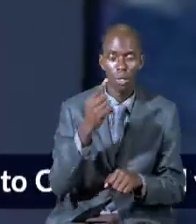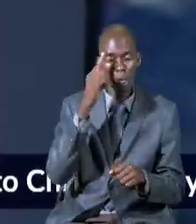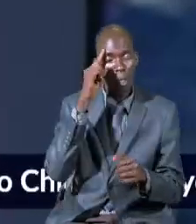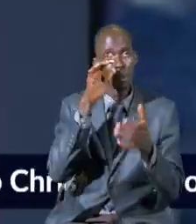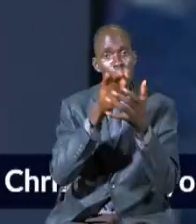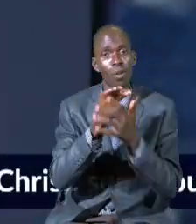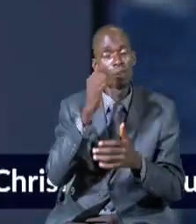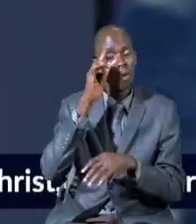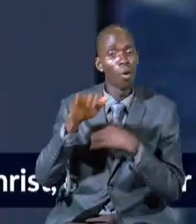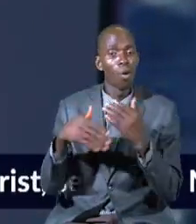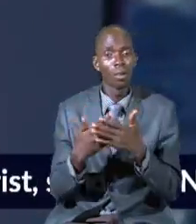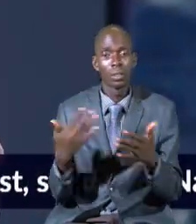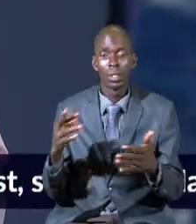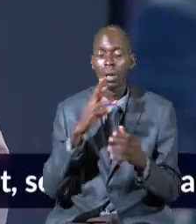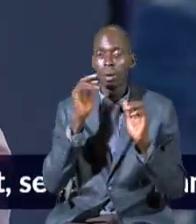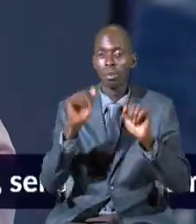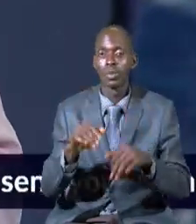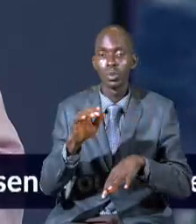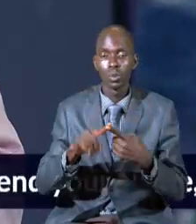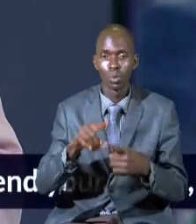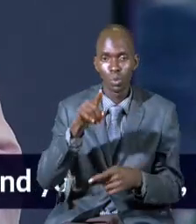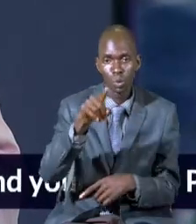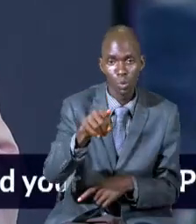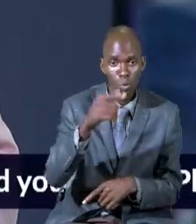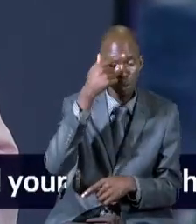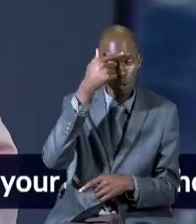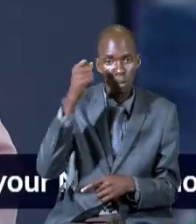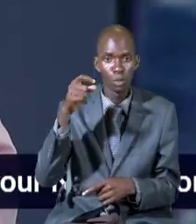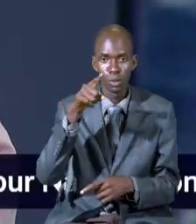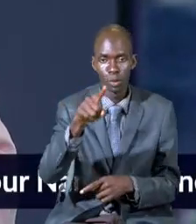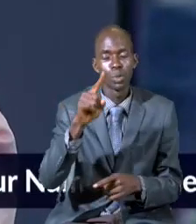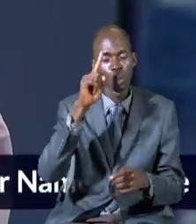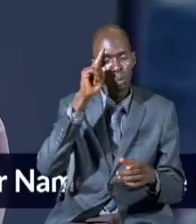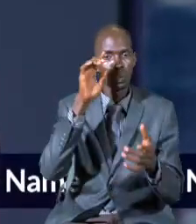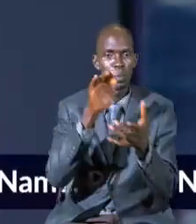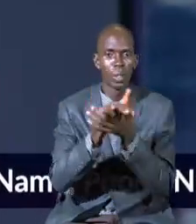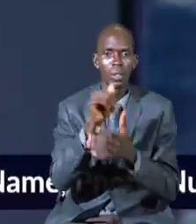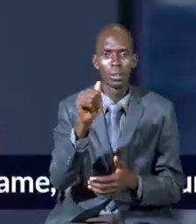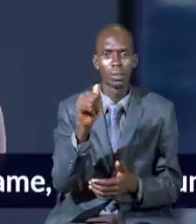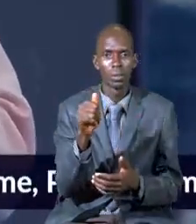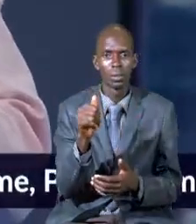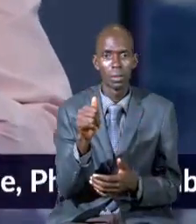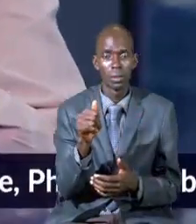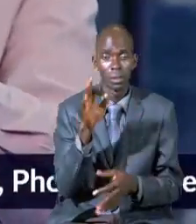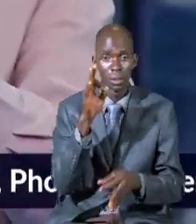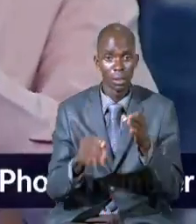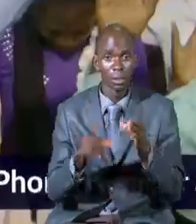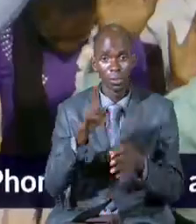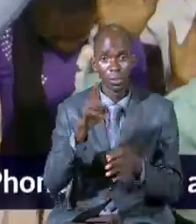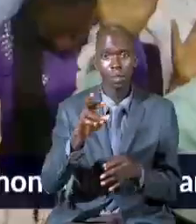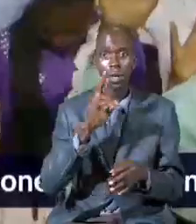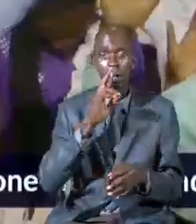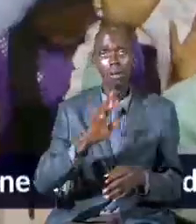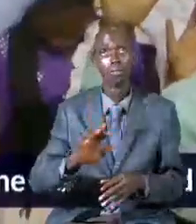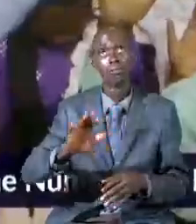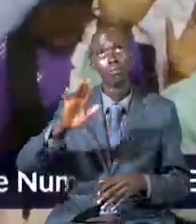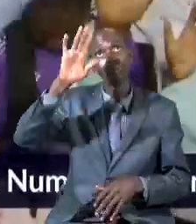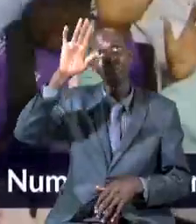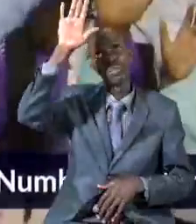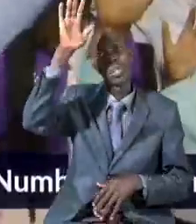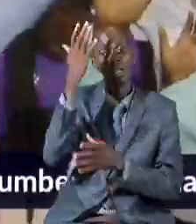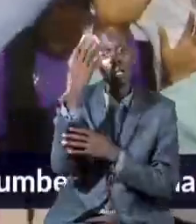are possible to you because you believe. If you are raising up your hand for prayer,